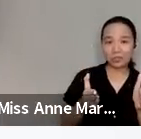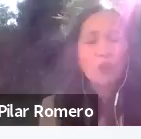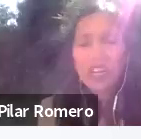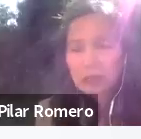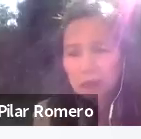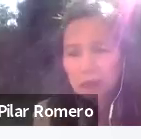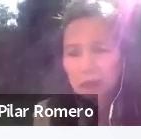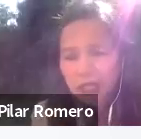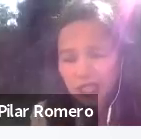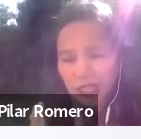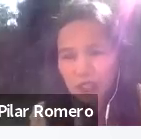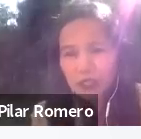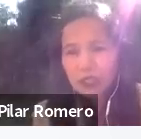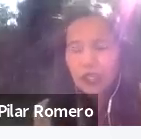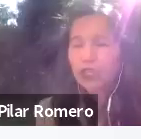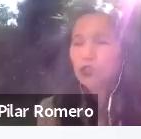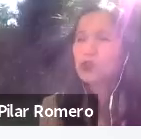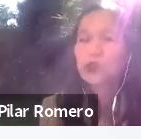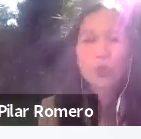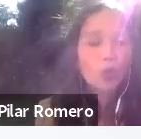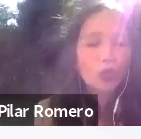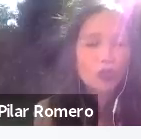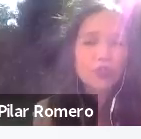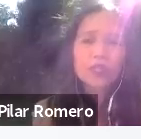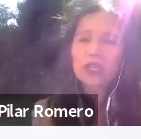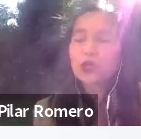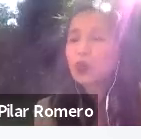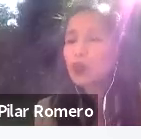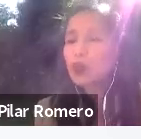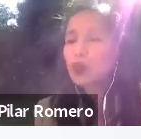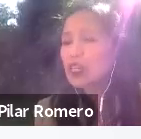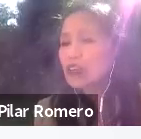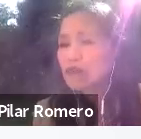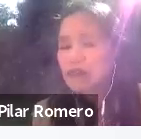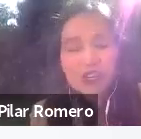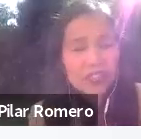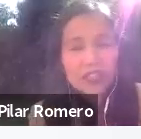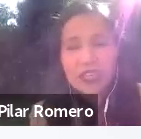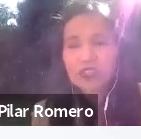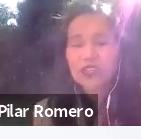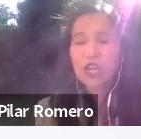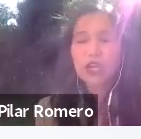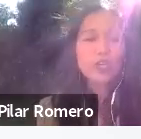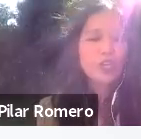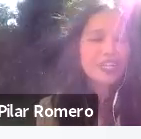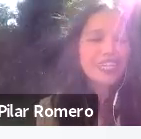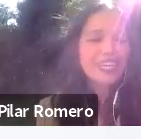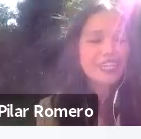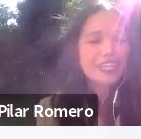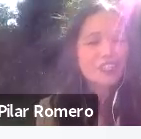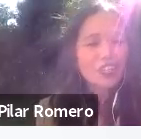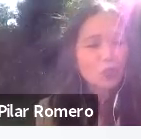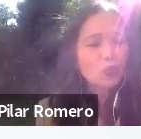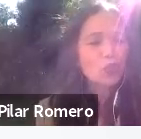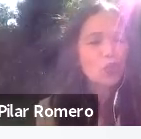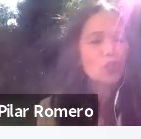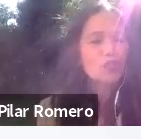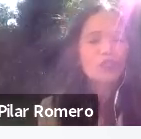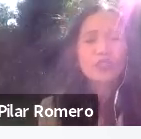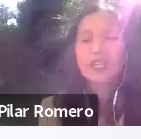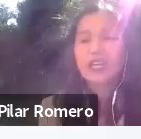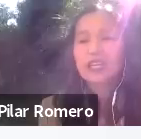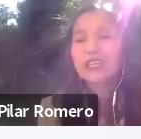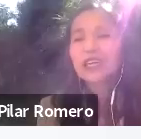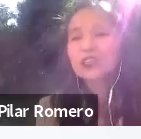to their workplace, to schools, universities, learning institutions,